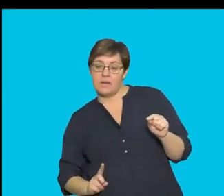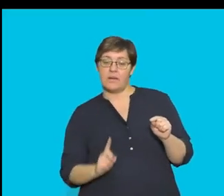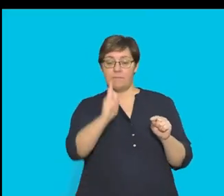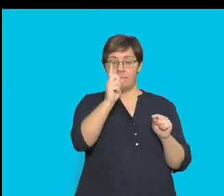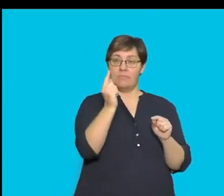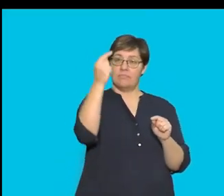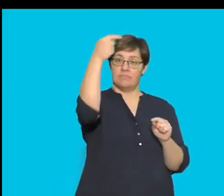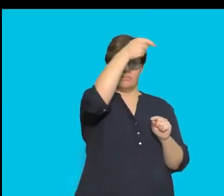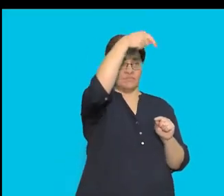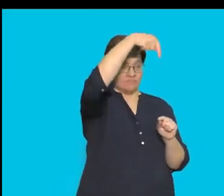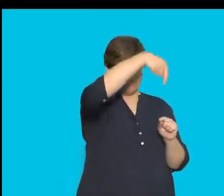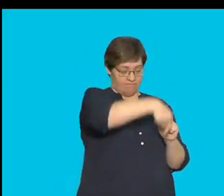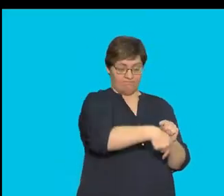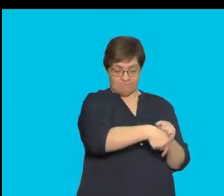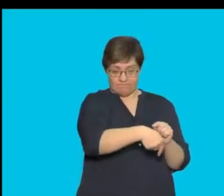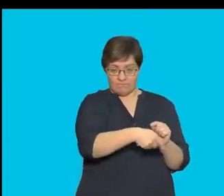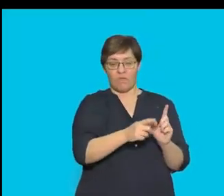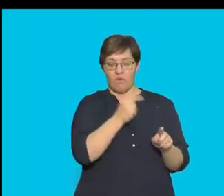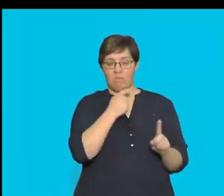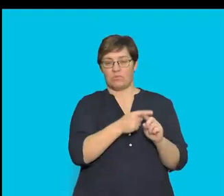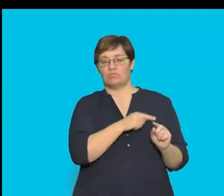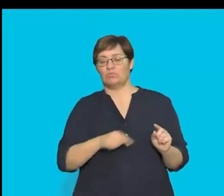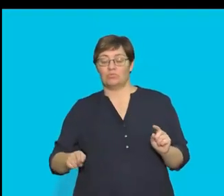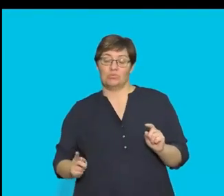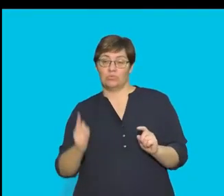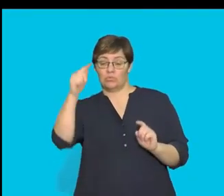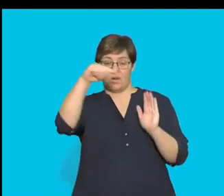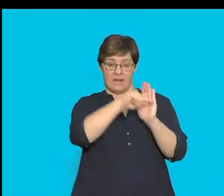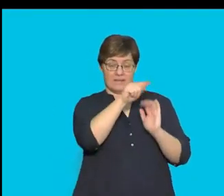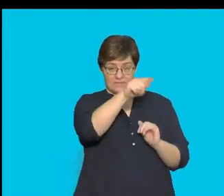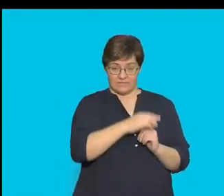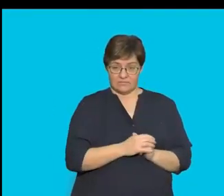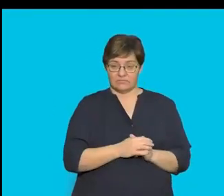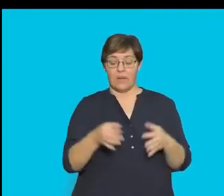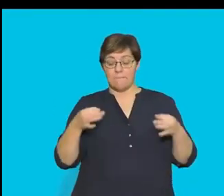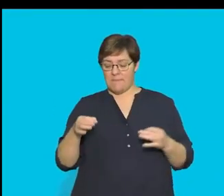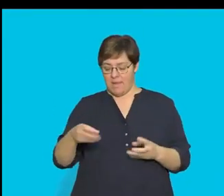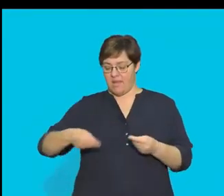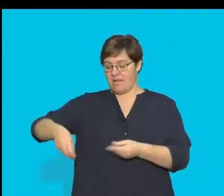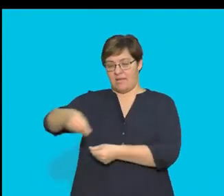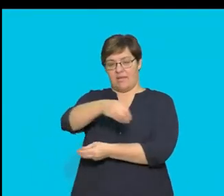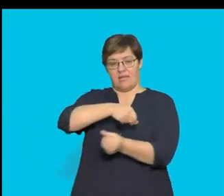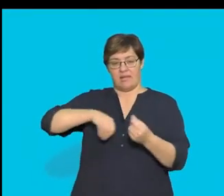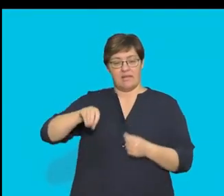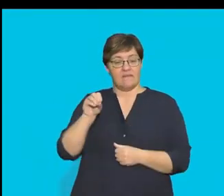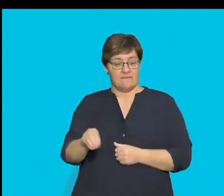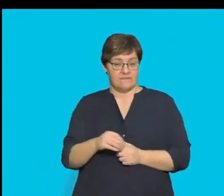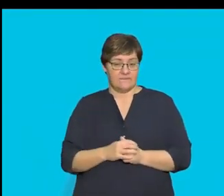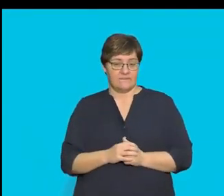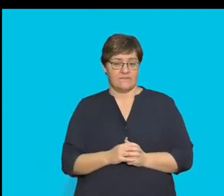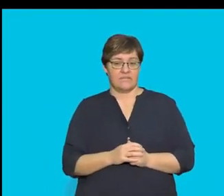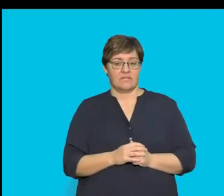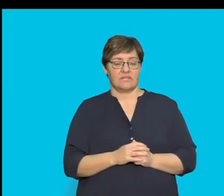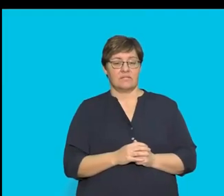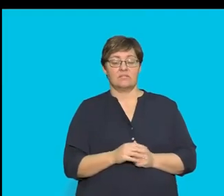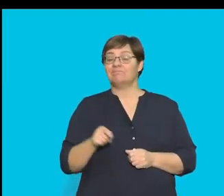circuit. And on this piece of paper here, we've sprinkled some iron filings. Those